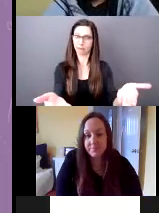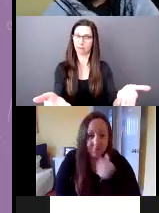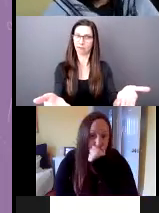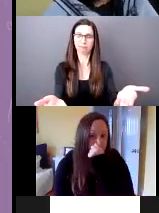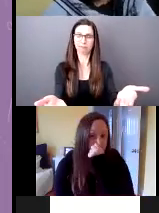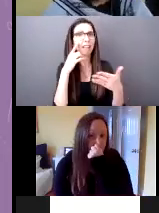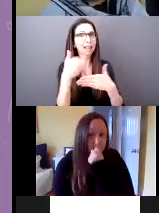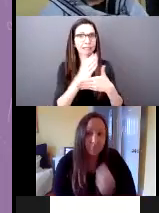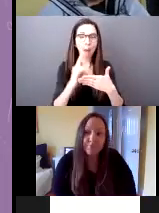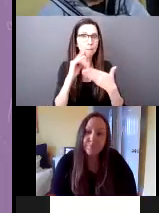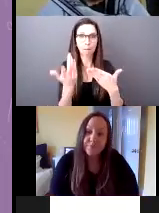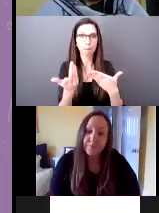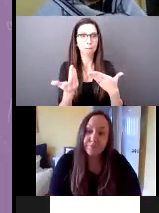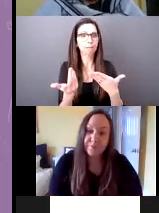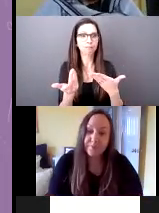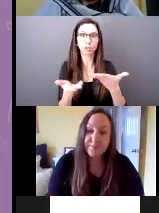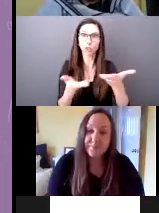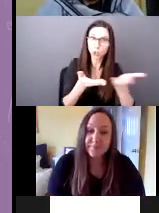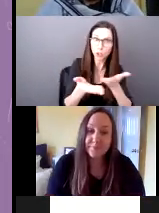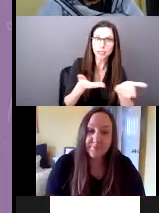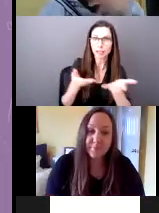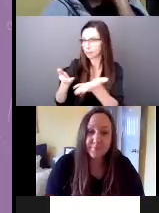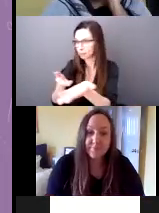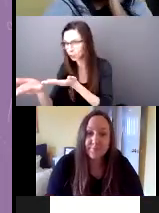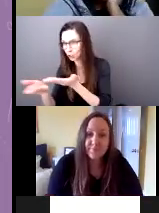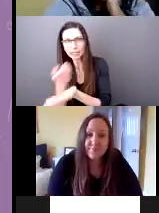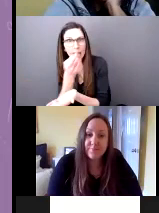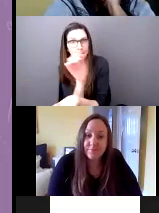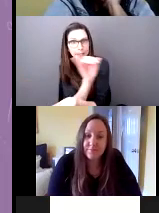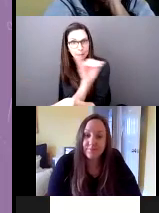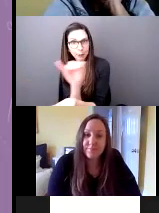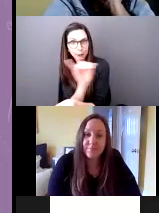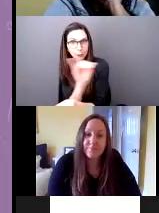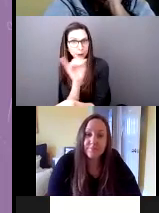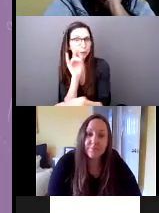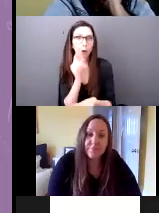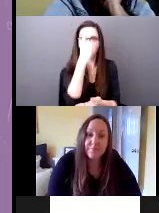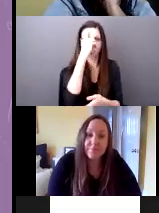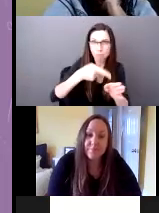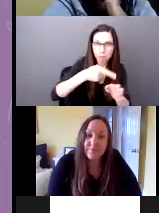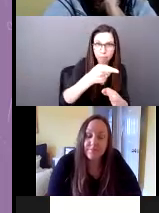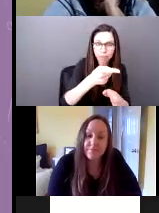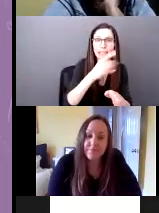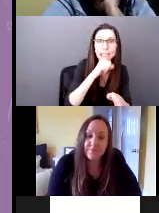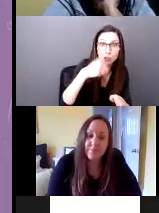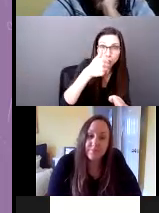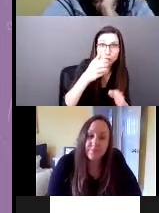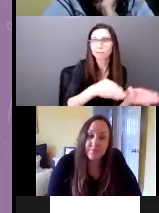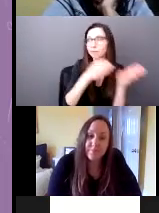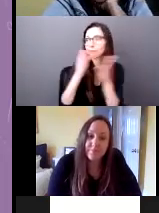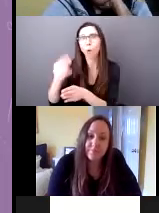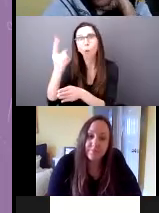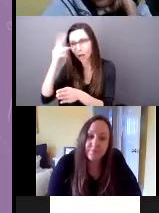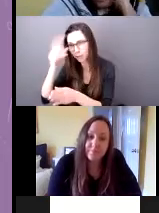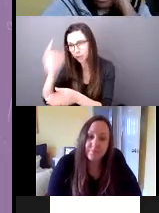between the safety lines and support lines. Both providing that information referral, the